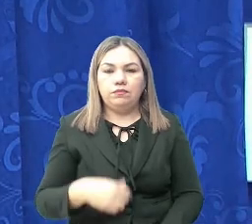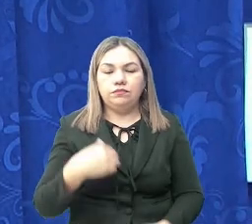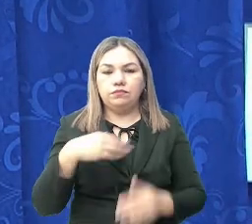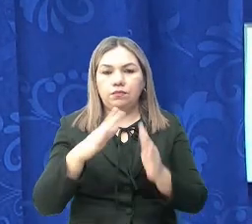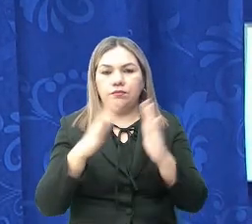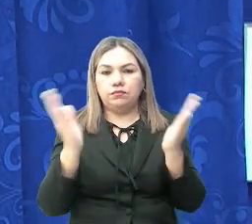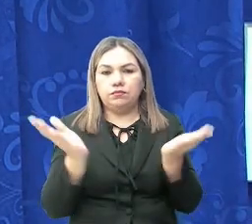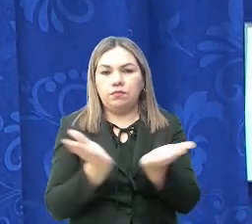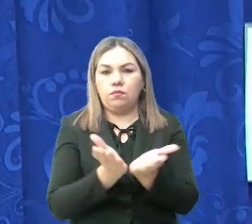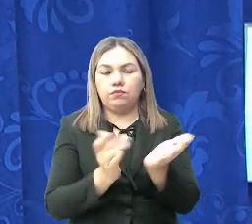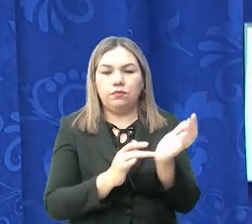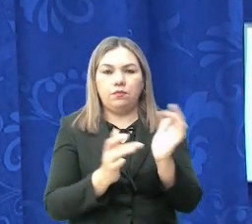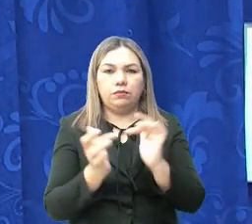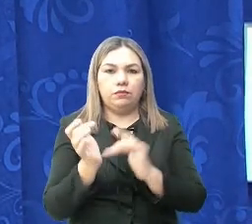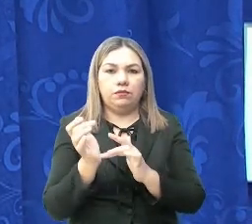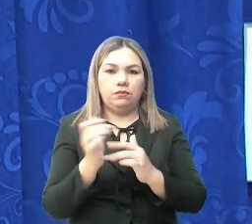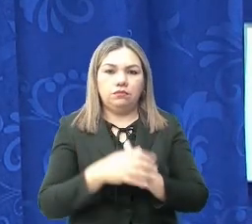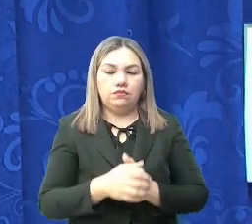This word